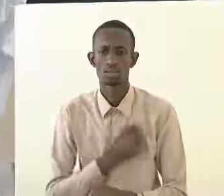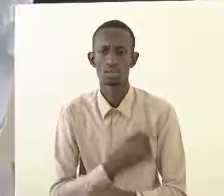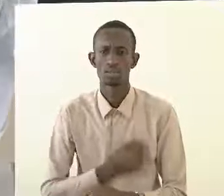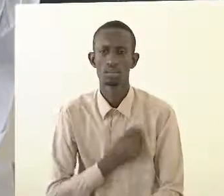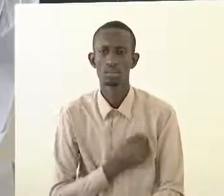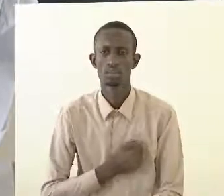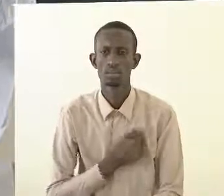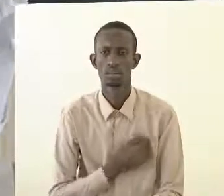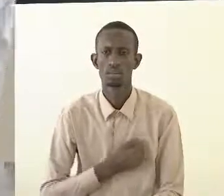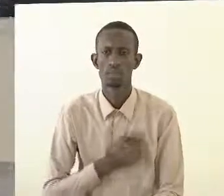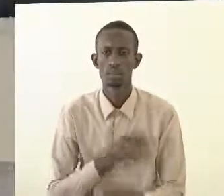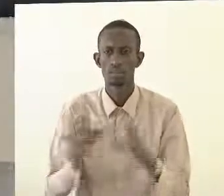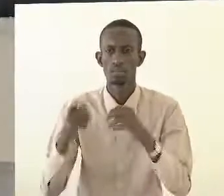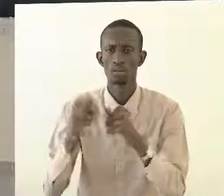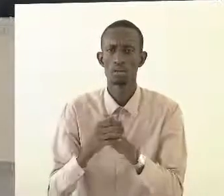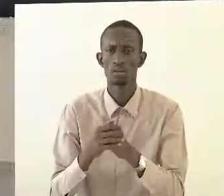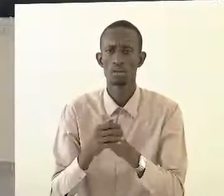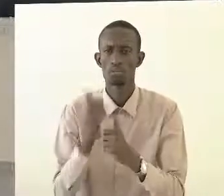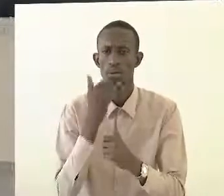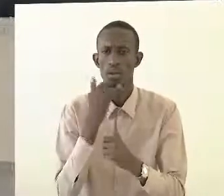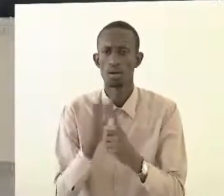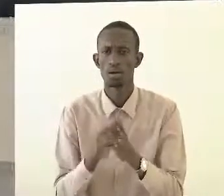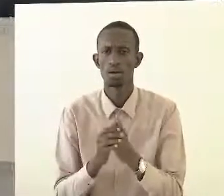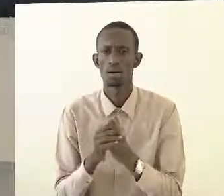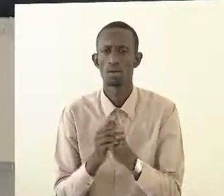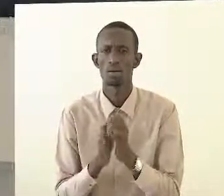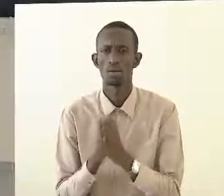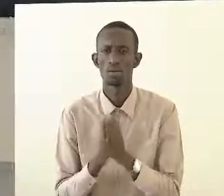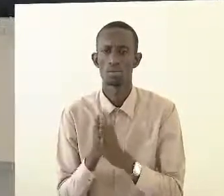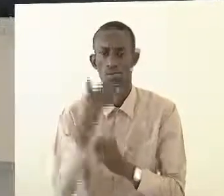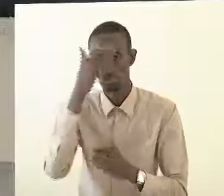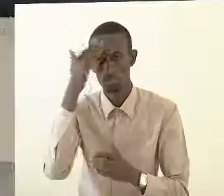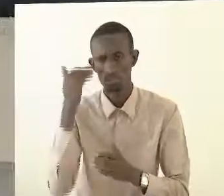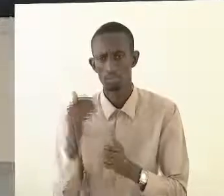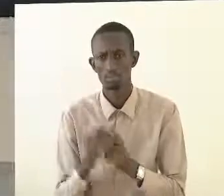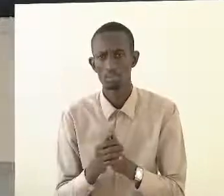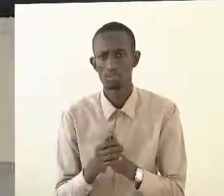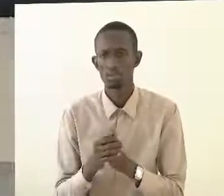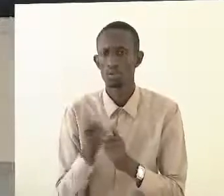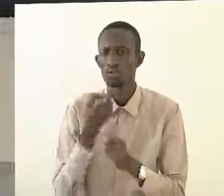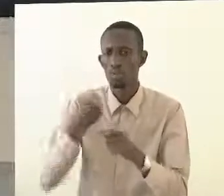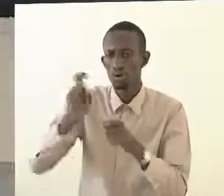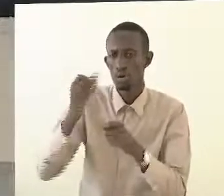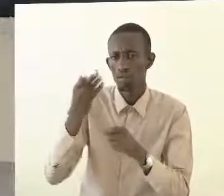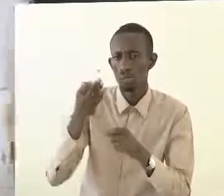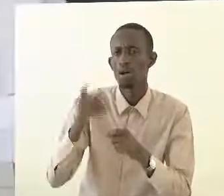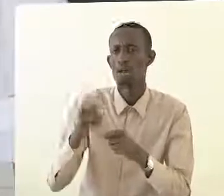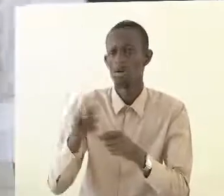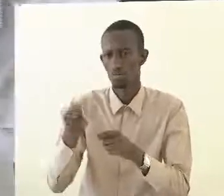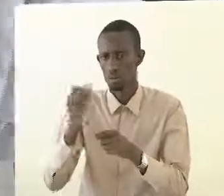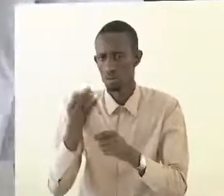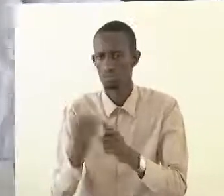common denominator was a 3. Here it is a 3, which is forgotten. You add a 3, even here you add a 3,